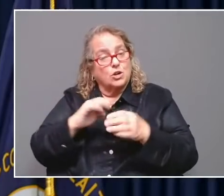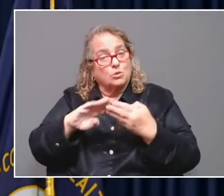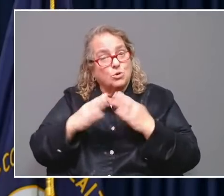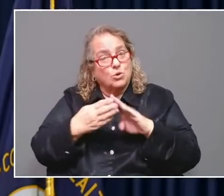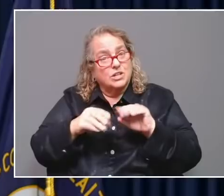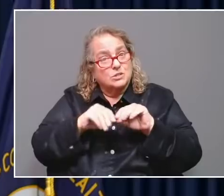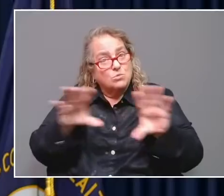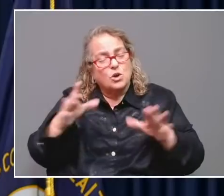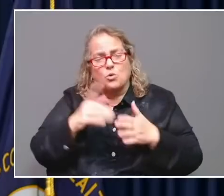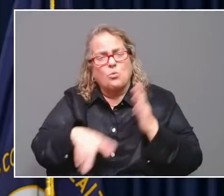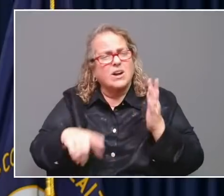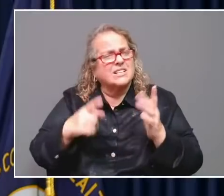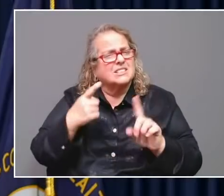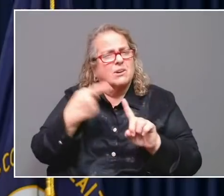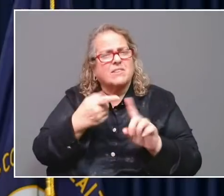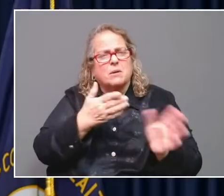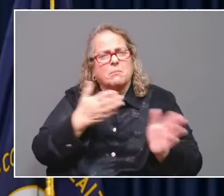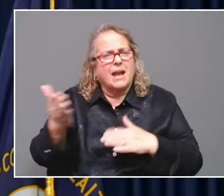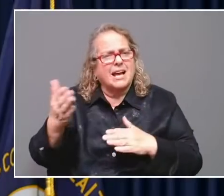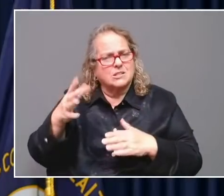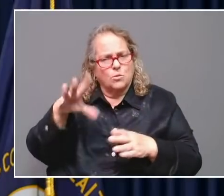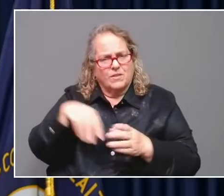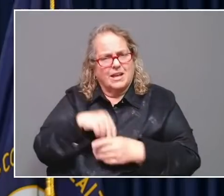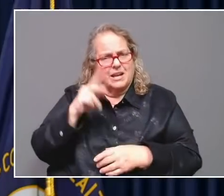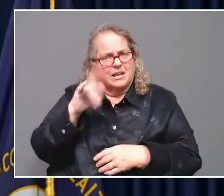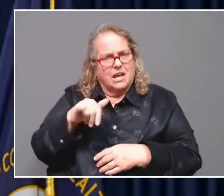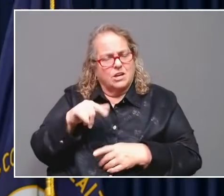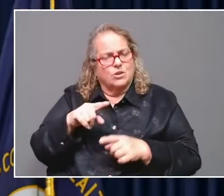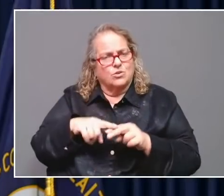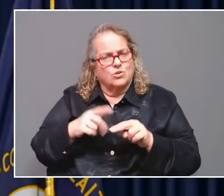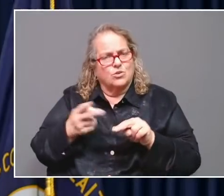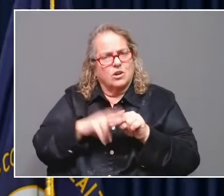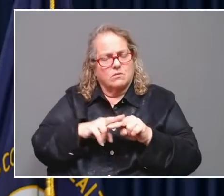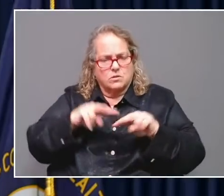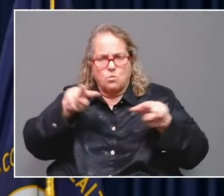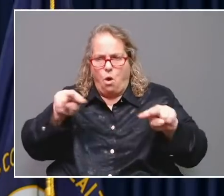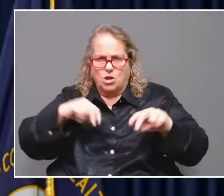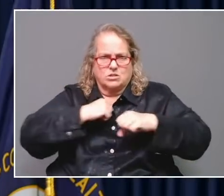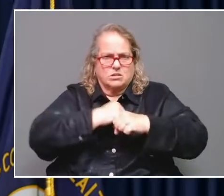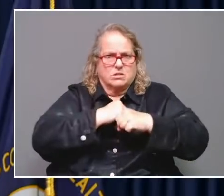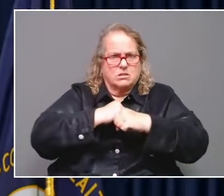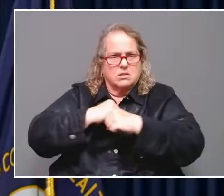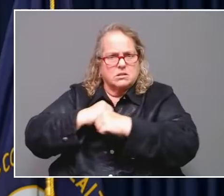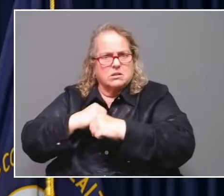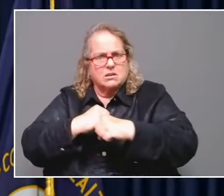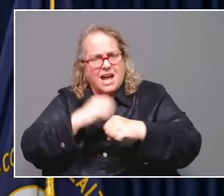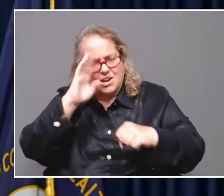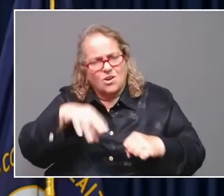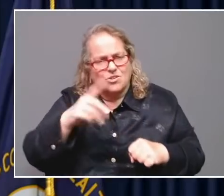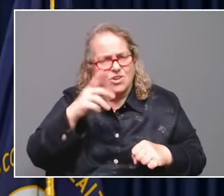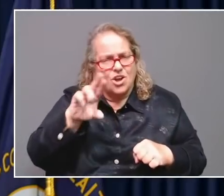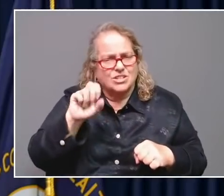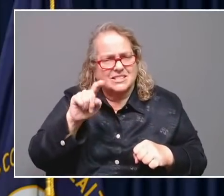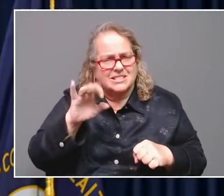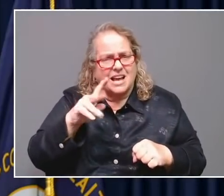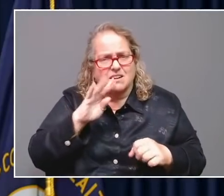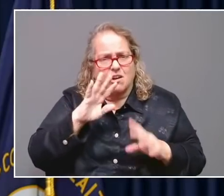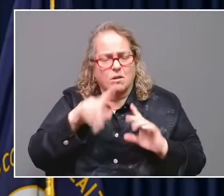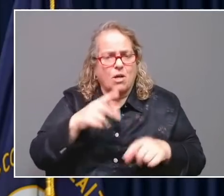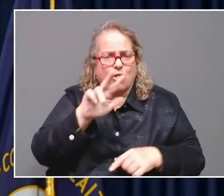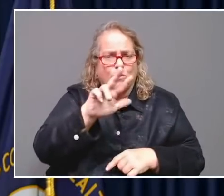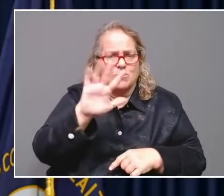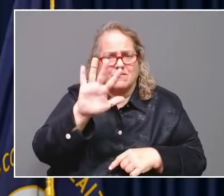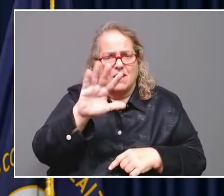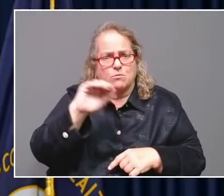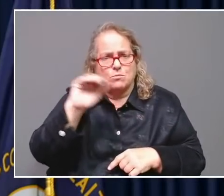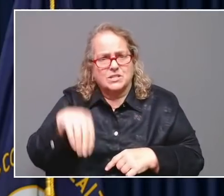are in place in the Commonwealth to kind of ramp up the surveillance here. I know Dr. Stack talked about, 3 to 5% are